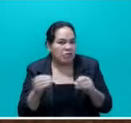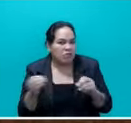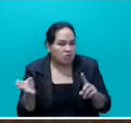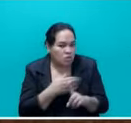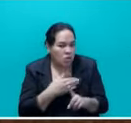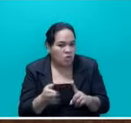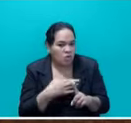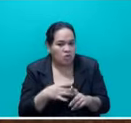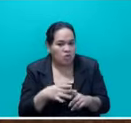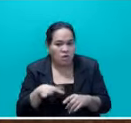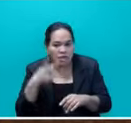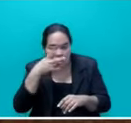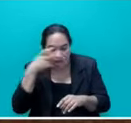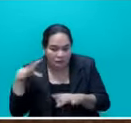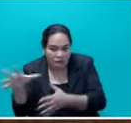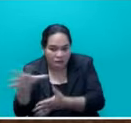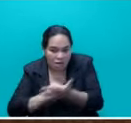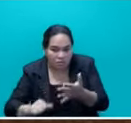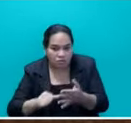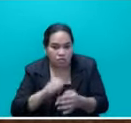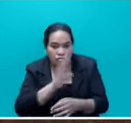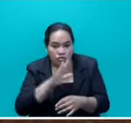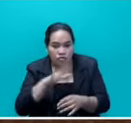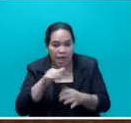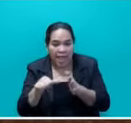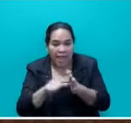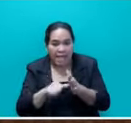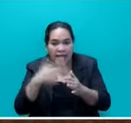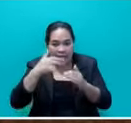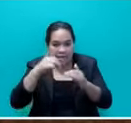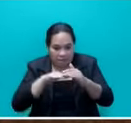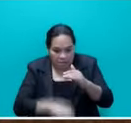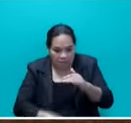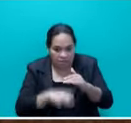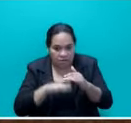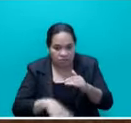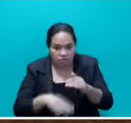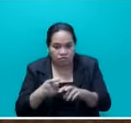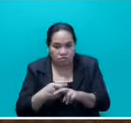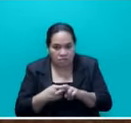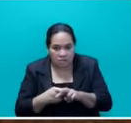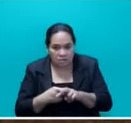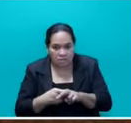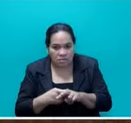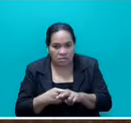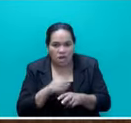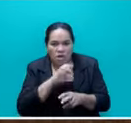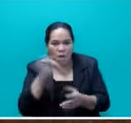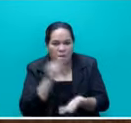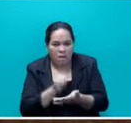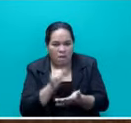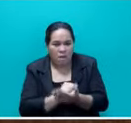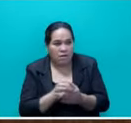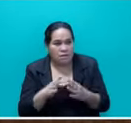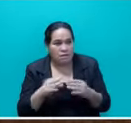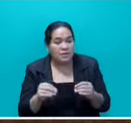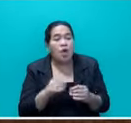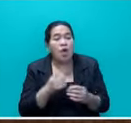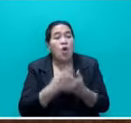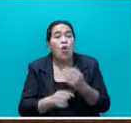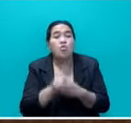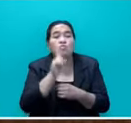abduction of children of a person under 18 years of age with intent to have carnal knowledge, indecent assault. The only one under this